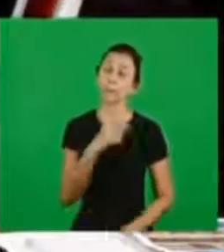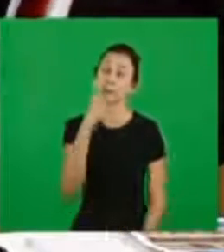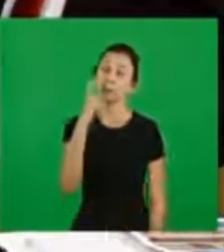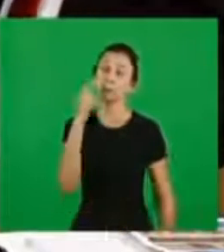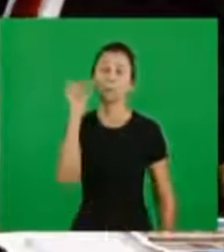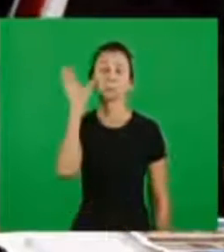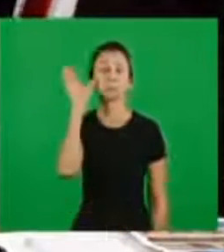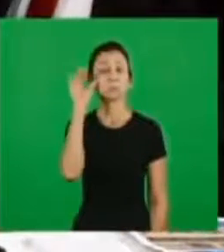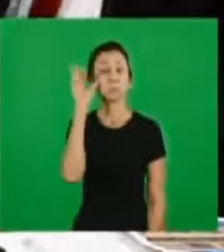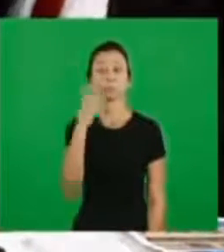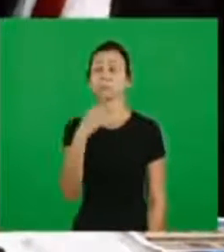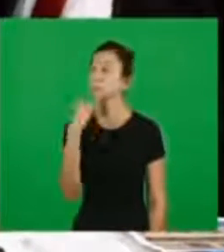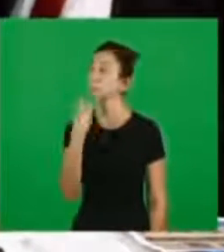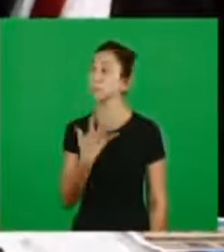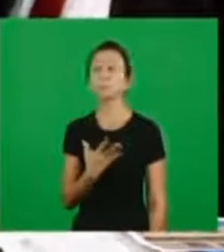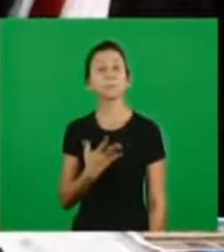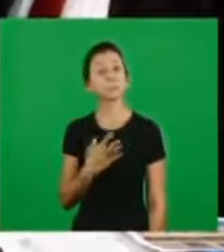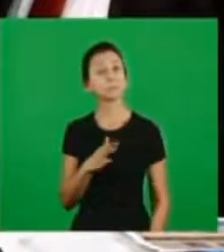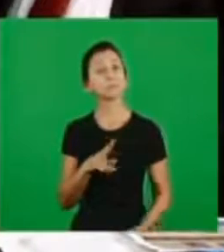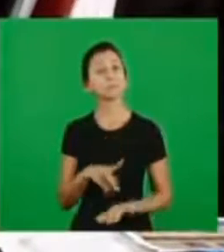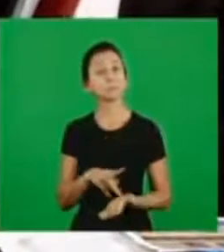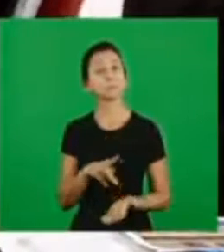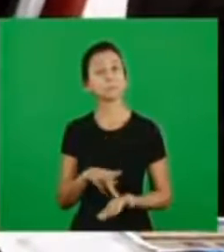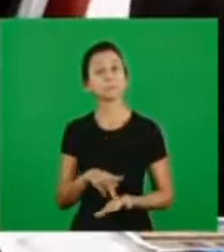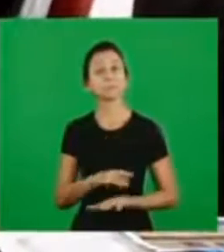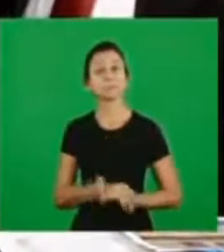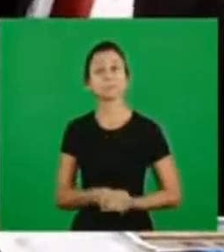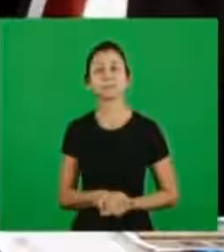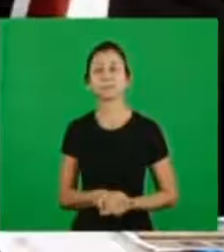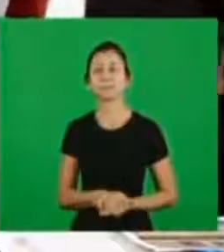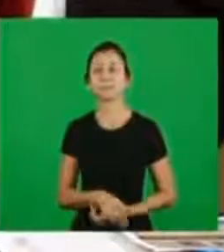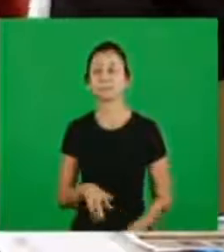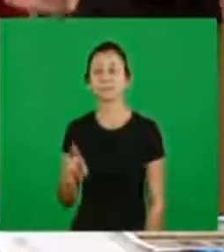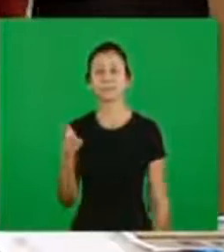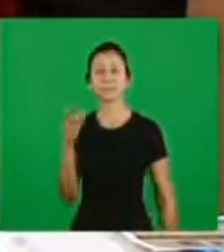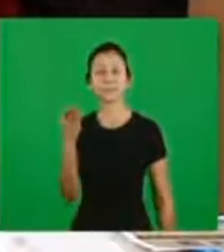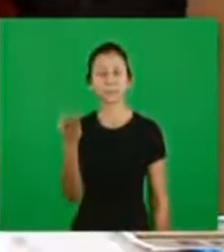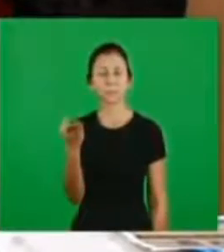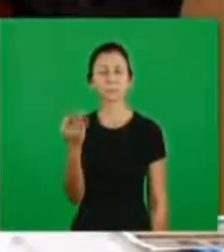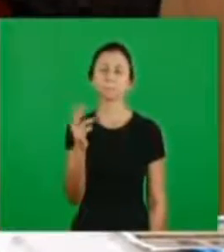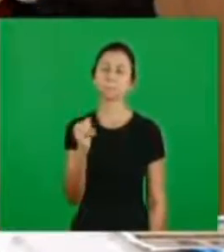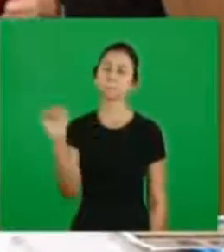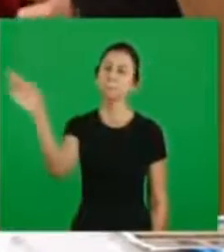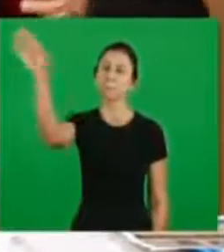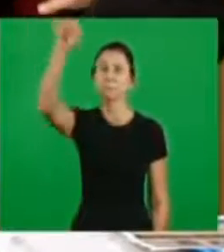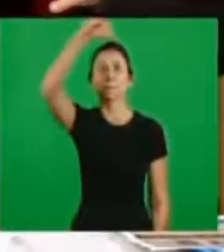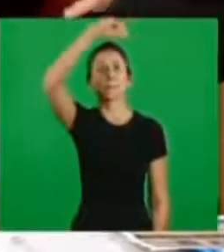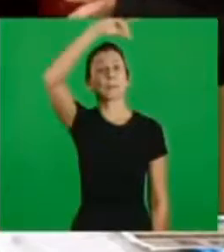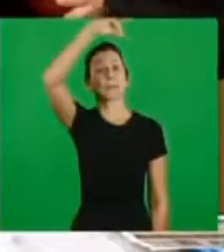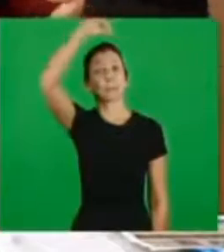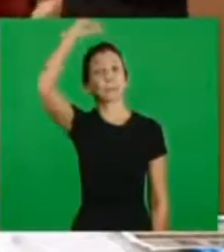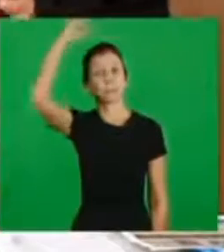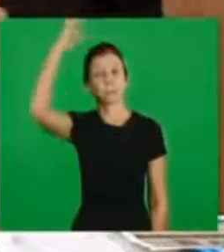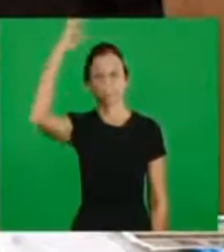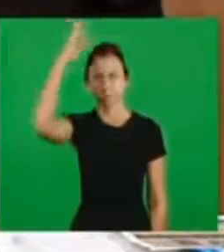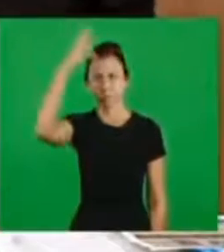It is something interesting here. You see that their first light was lit up. So the Holy Spirit, the pastor